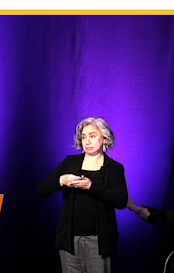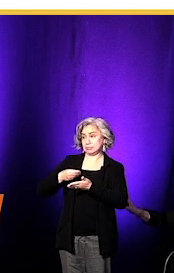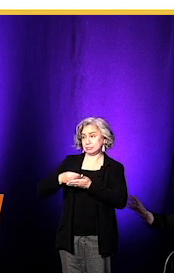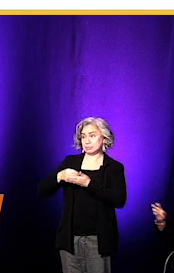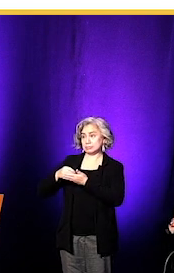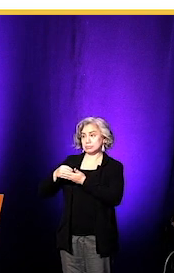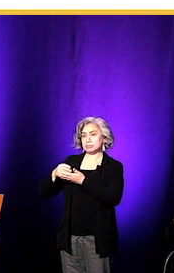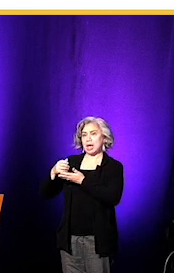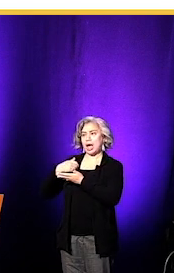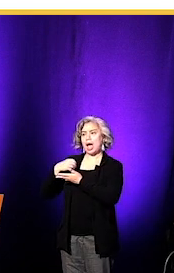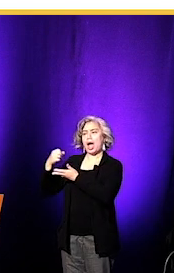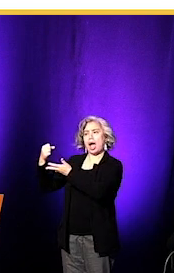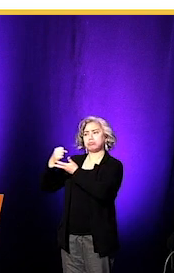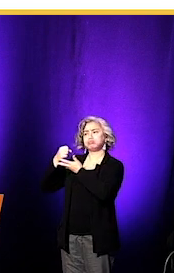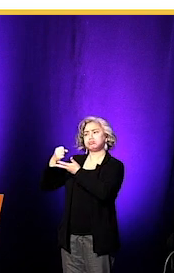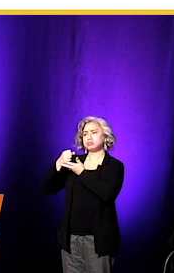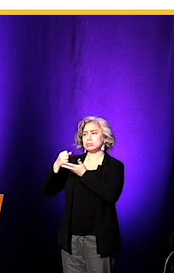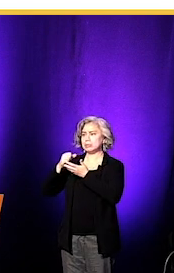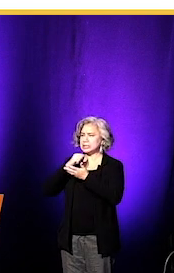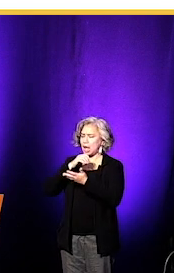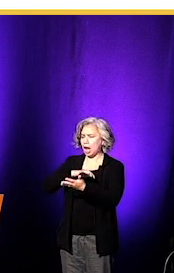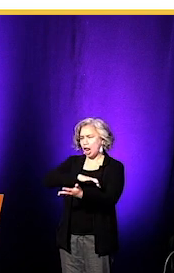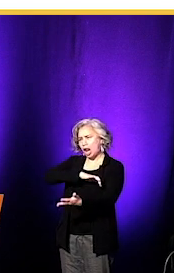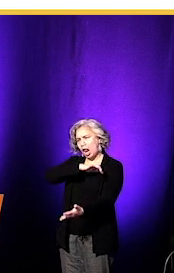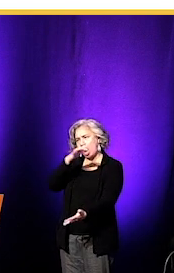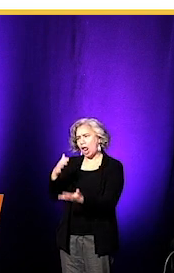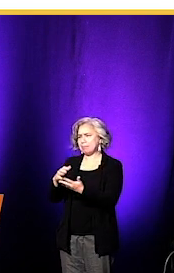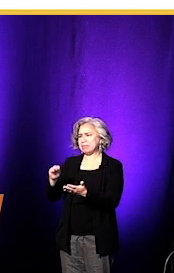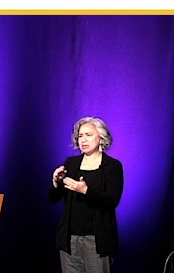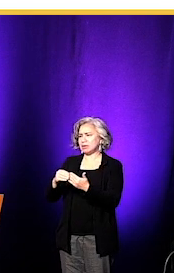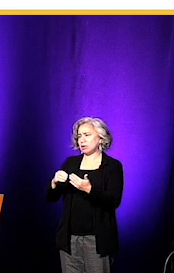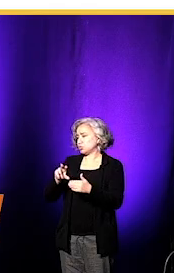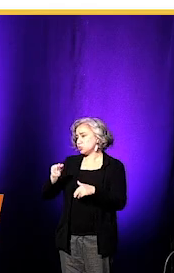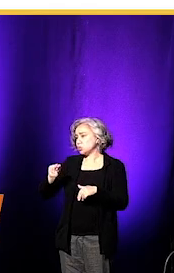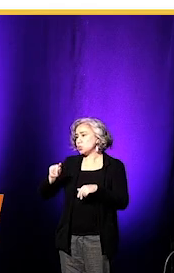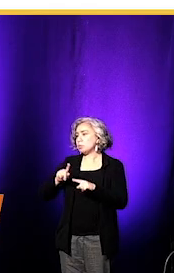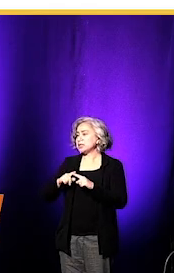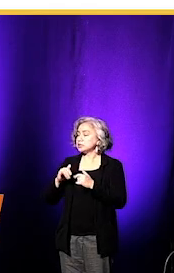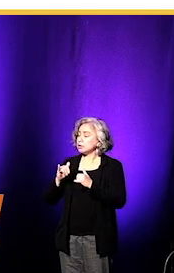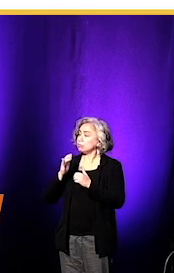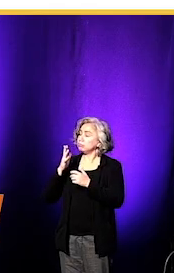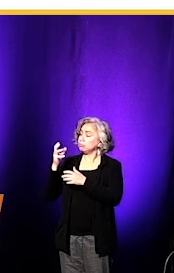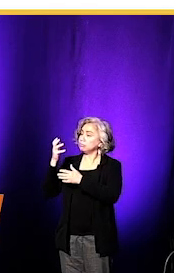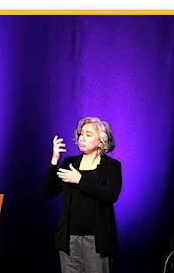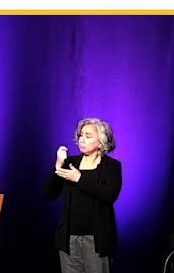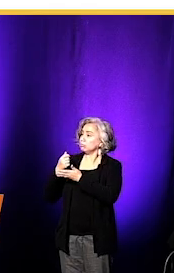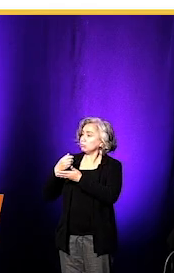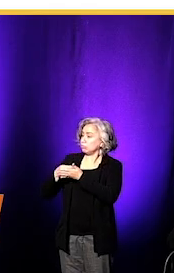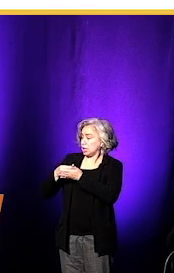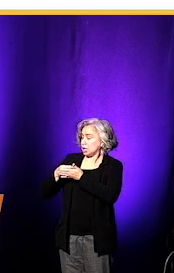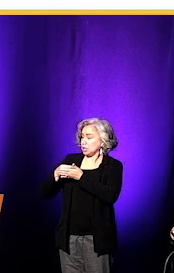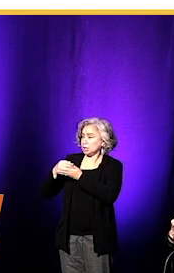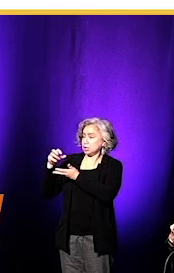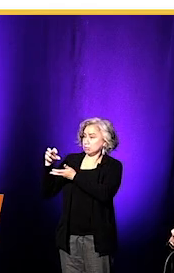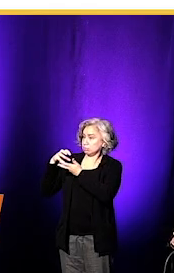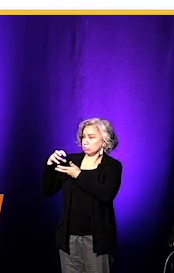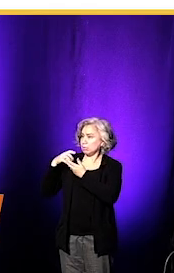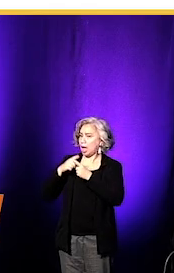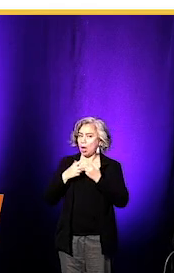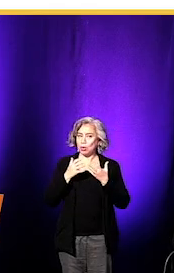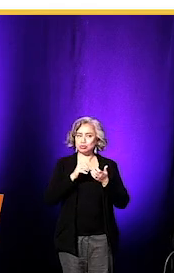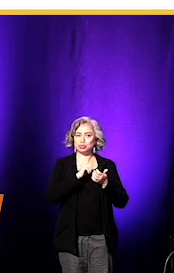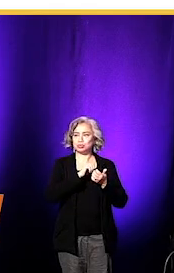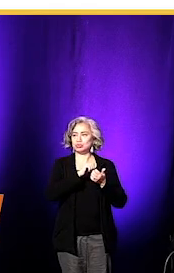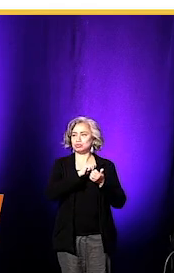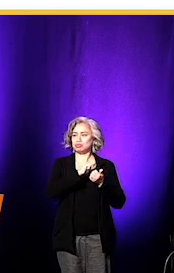millions of dollars. I wanted to transform institutions, different kinds, so that these things that we were doing